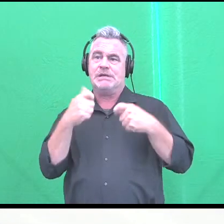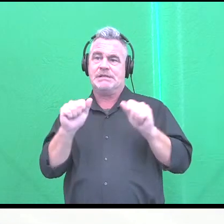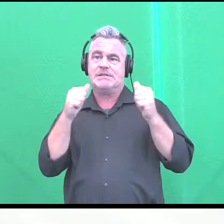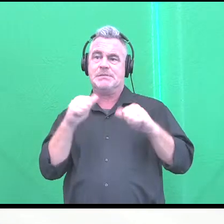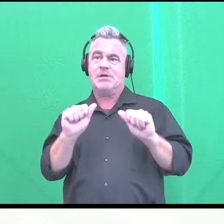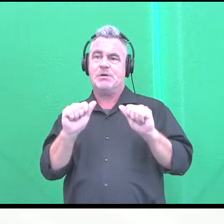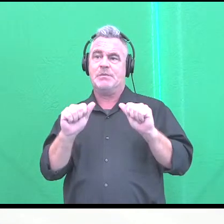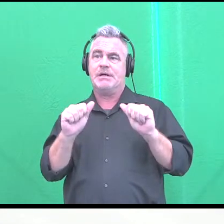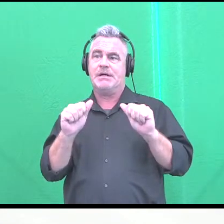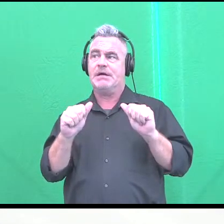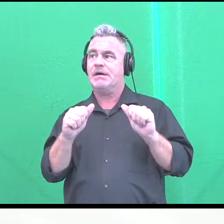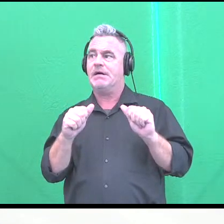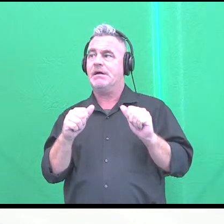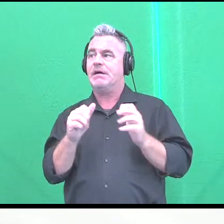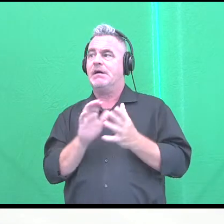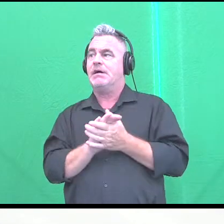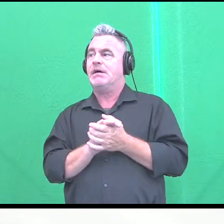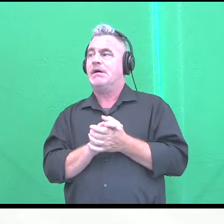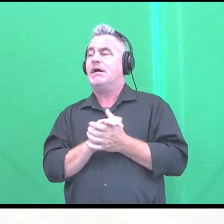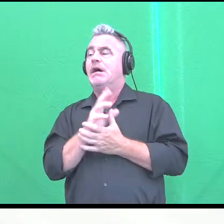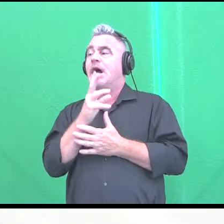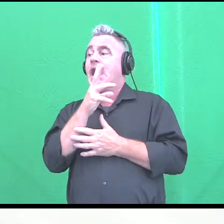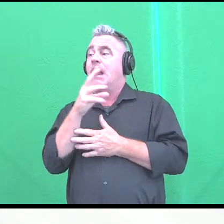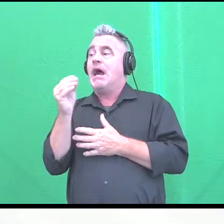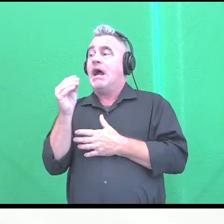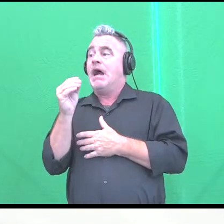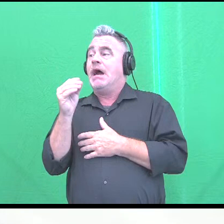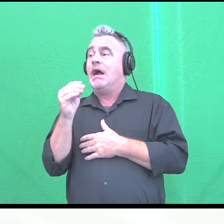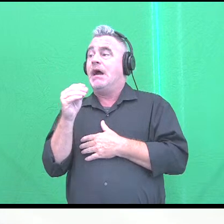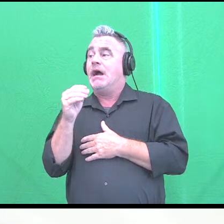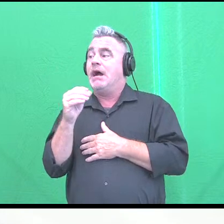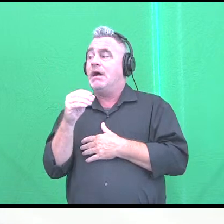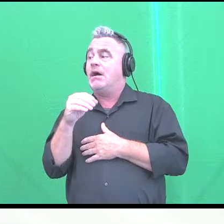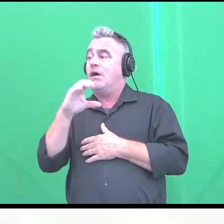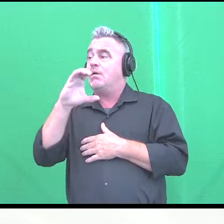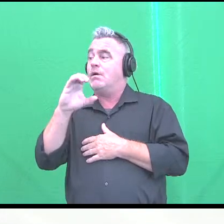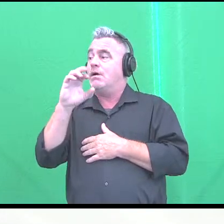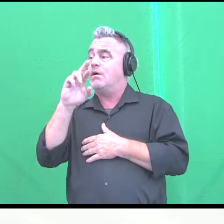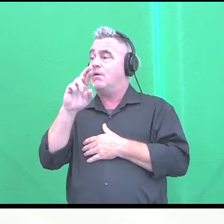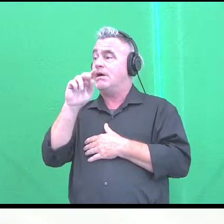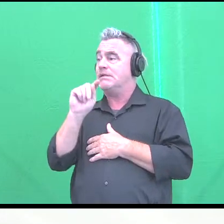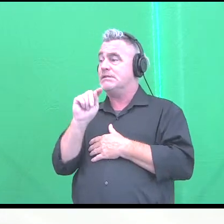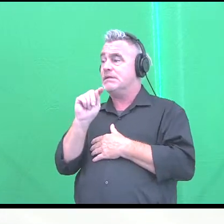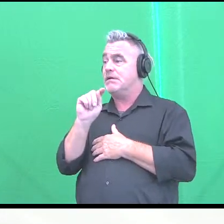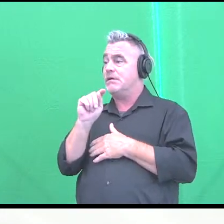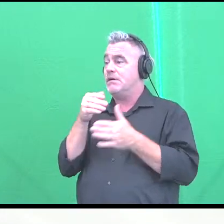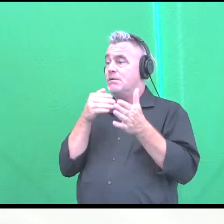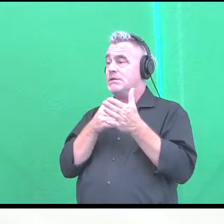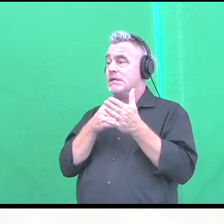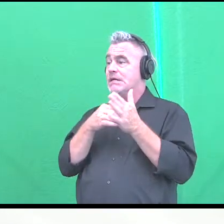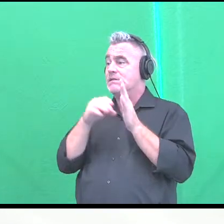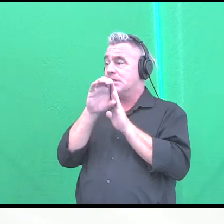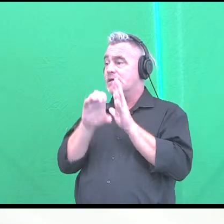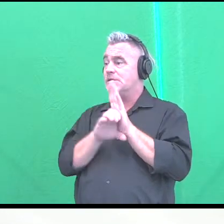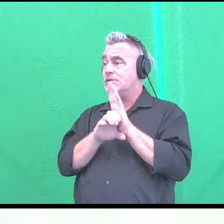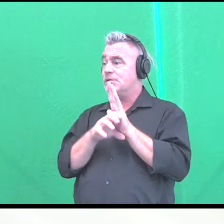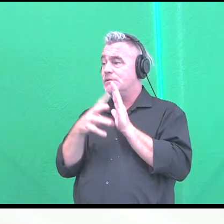sold. And CRT is not only violating the Constitution, it violates federal